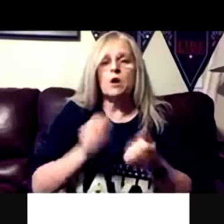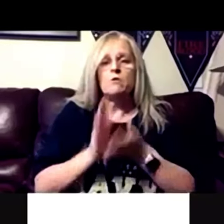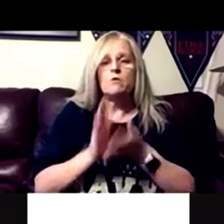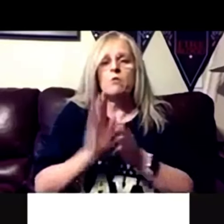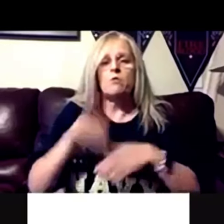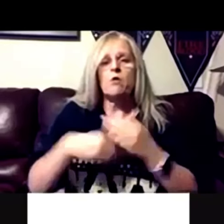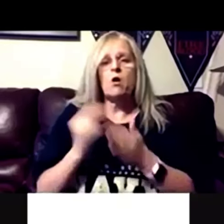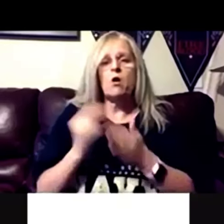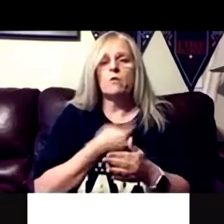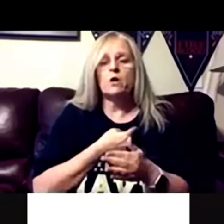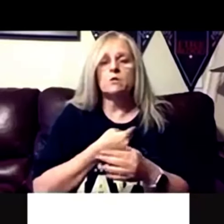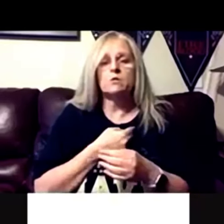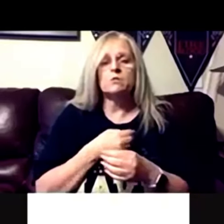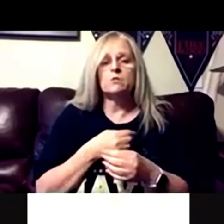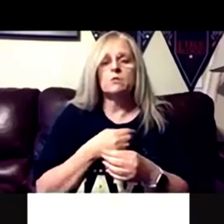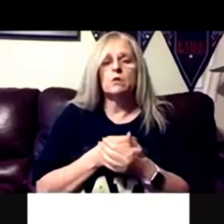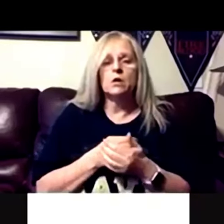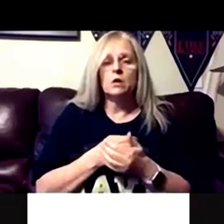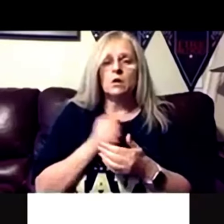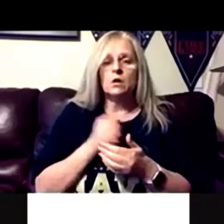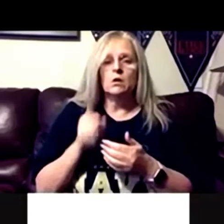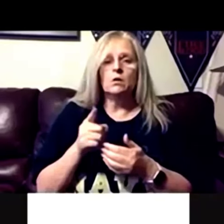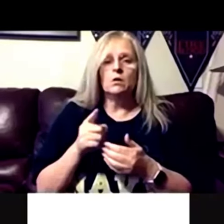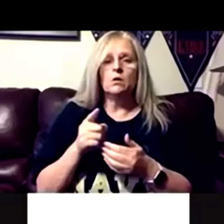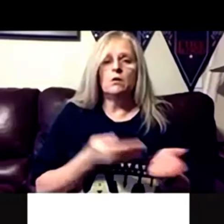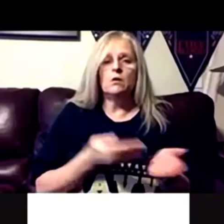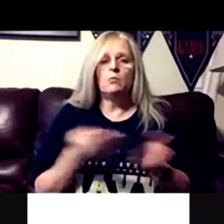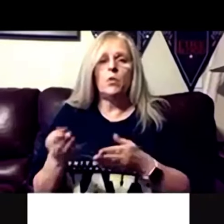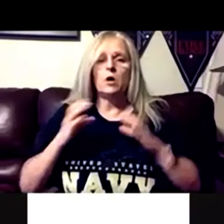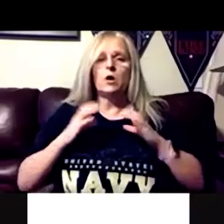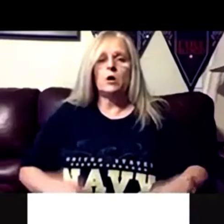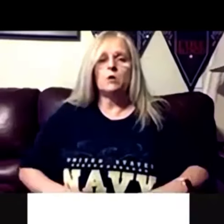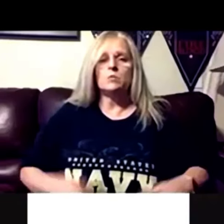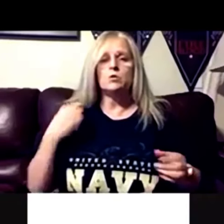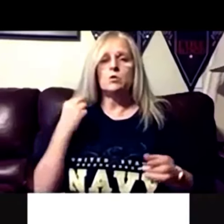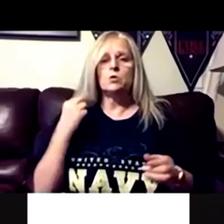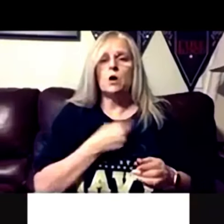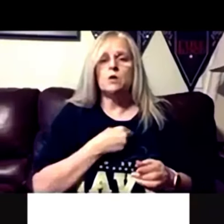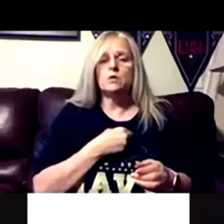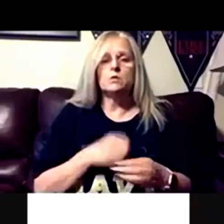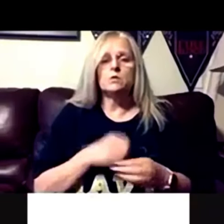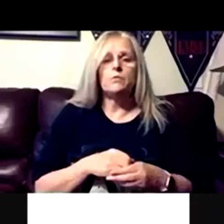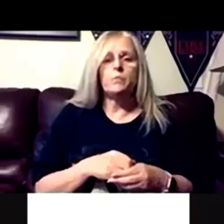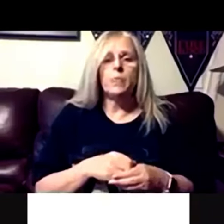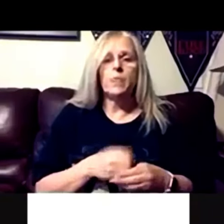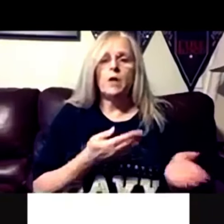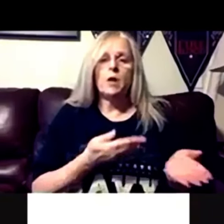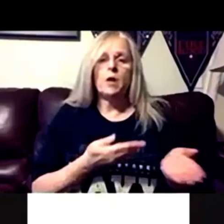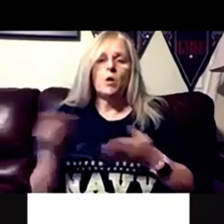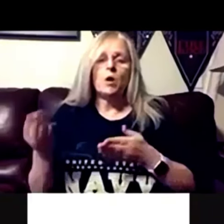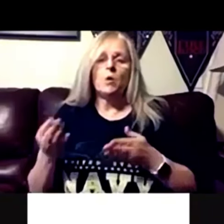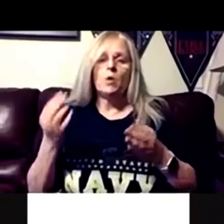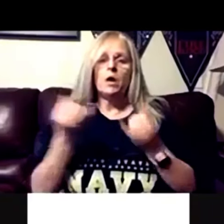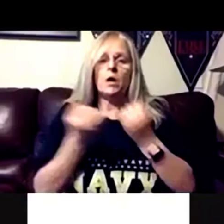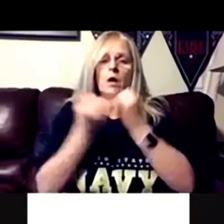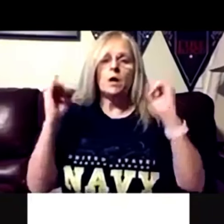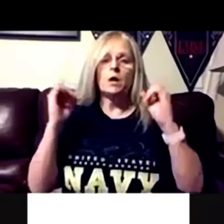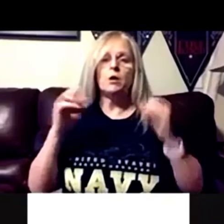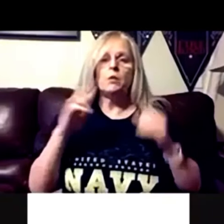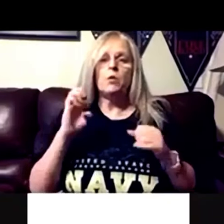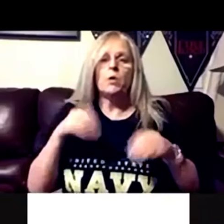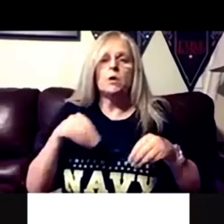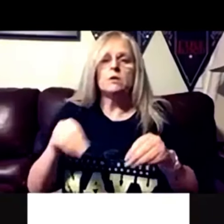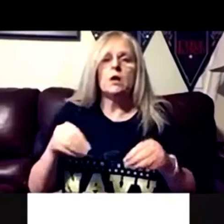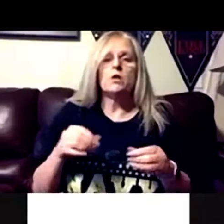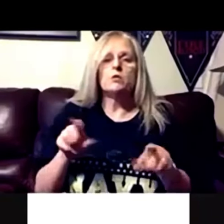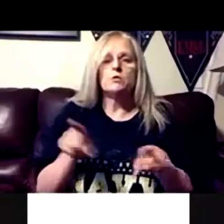of us. And he's primarily going to be bringing customers to us. Although he will bring independent resellers to the IT product,